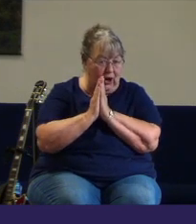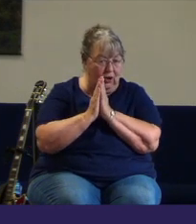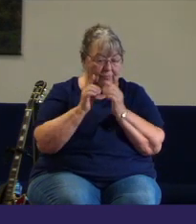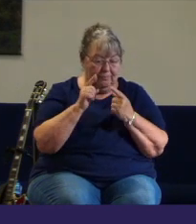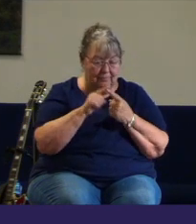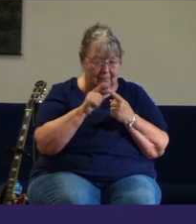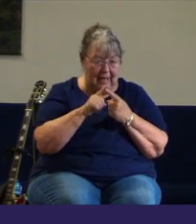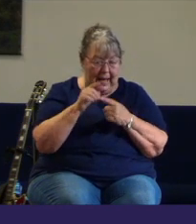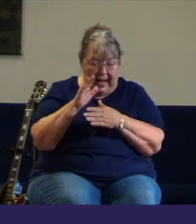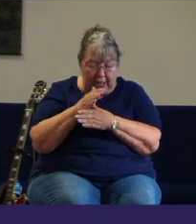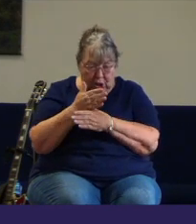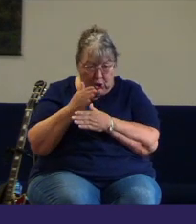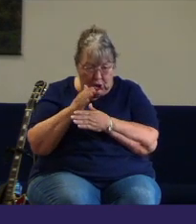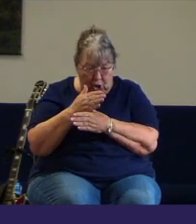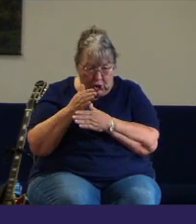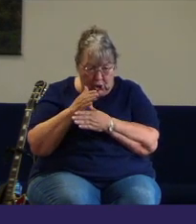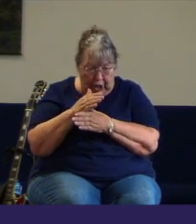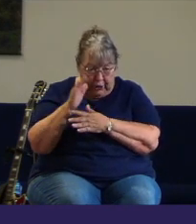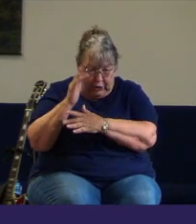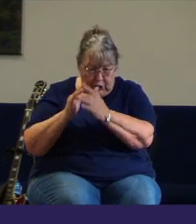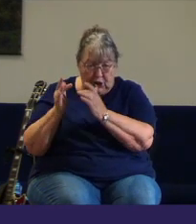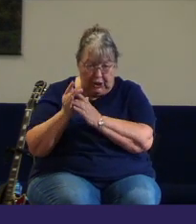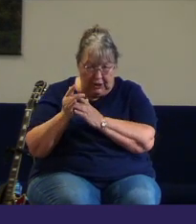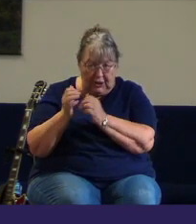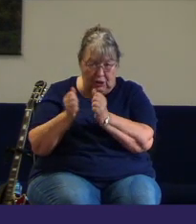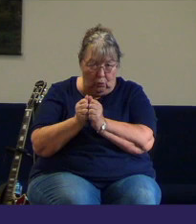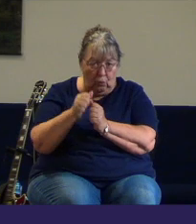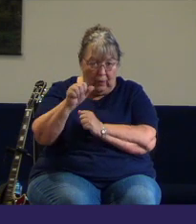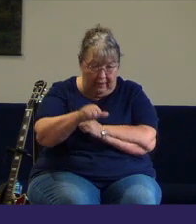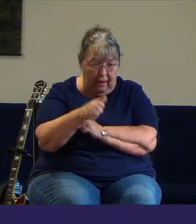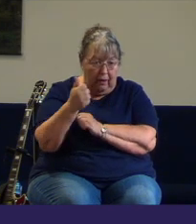with him that I need to share him with them.